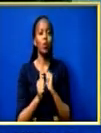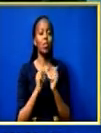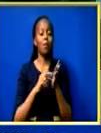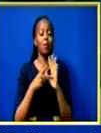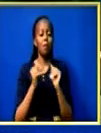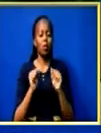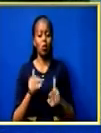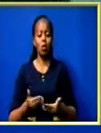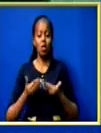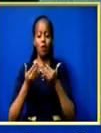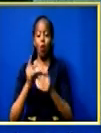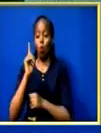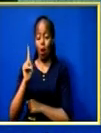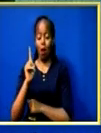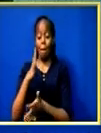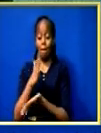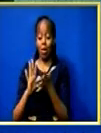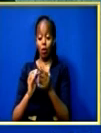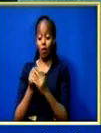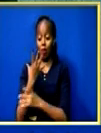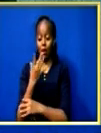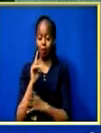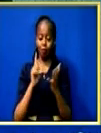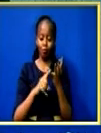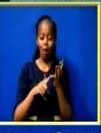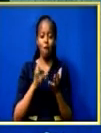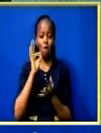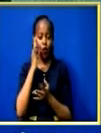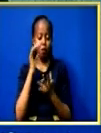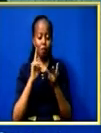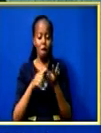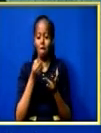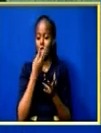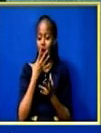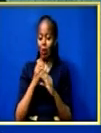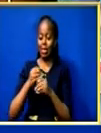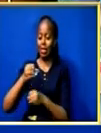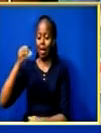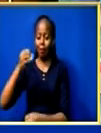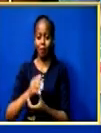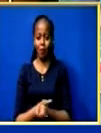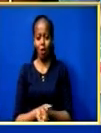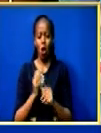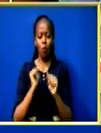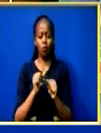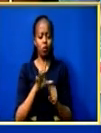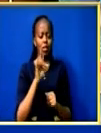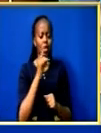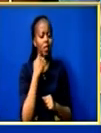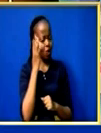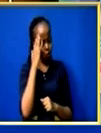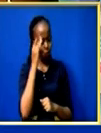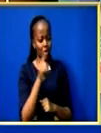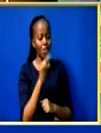one part of a plant. I know a fruit. A fruit. A flower. A flower. A stem. Can you see and say this is a fruit and this is a